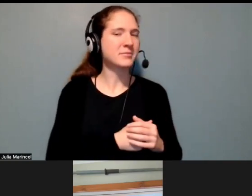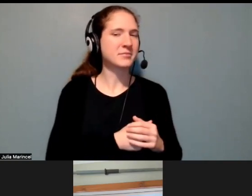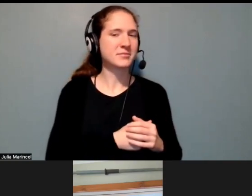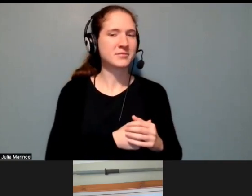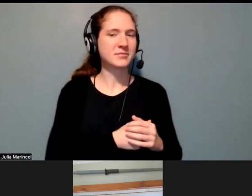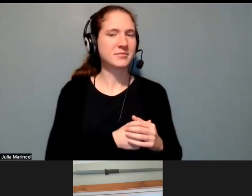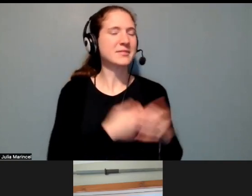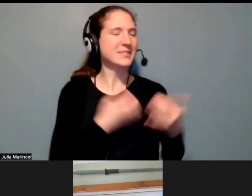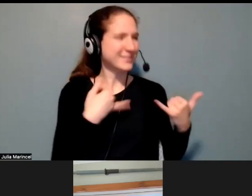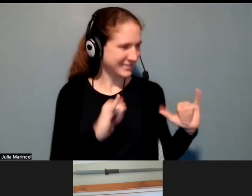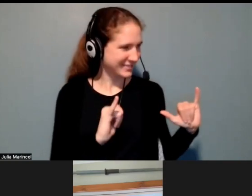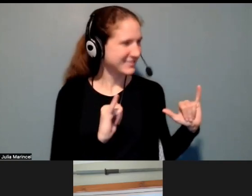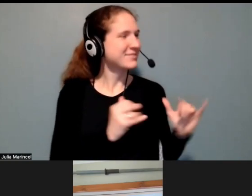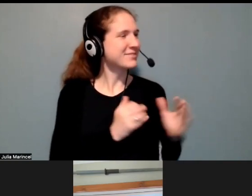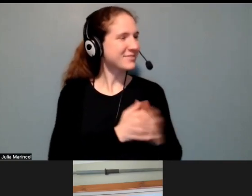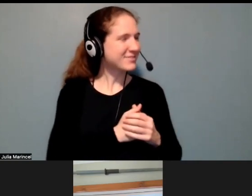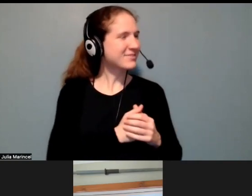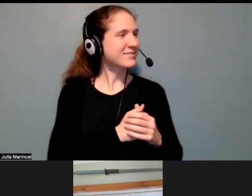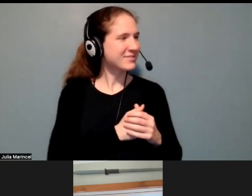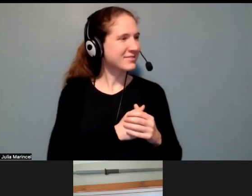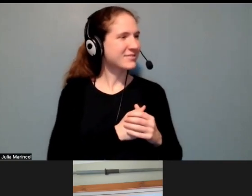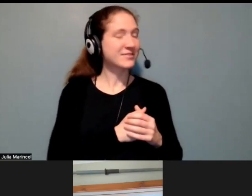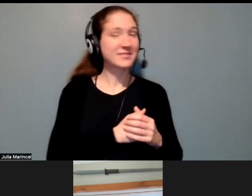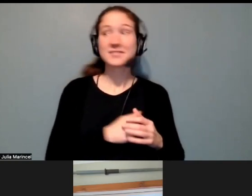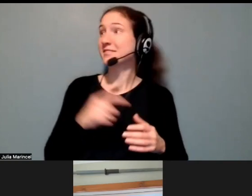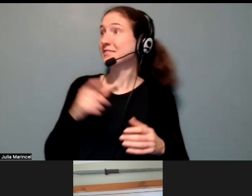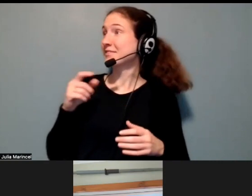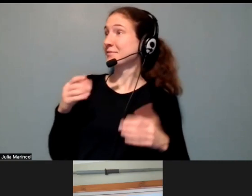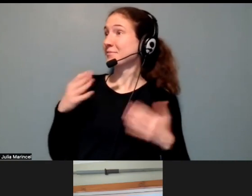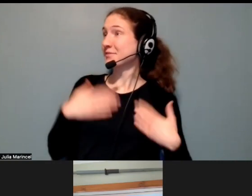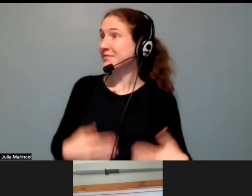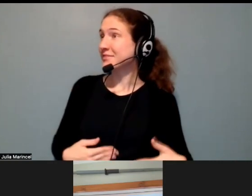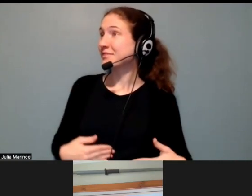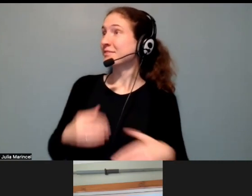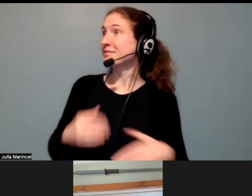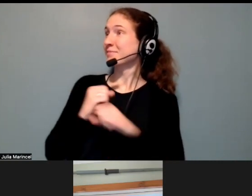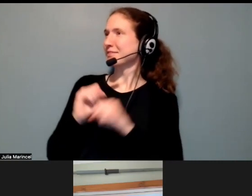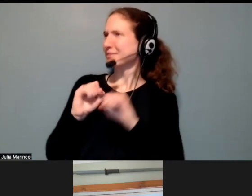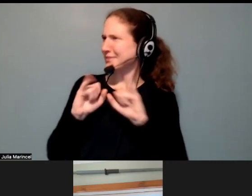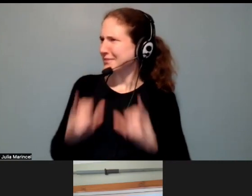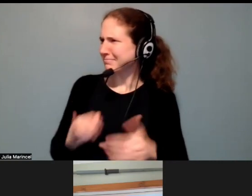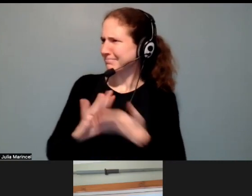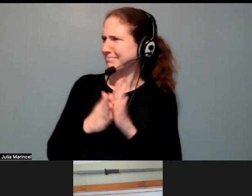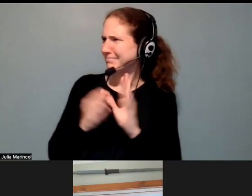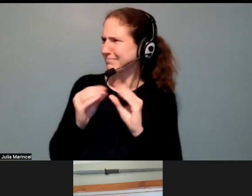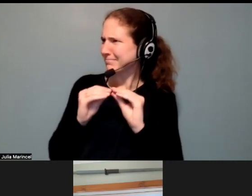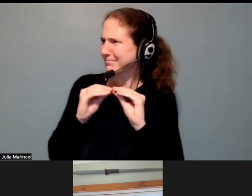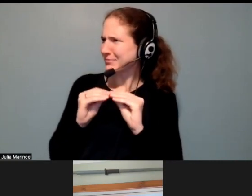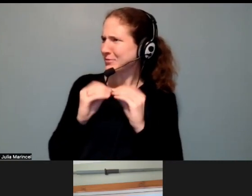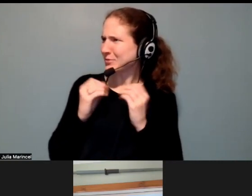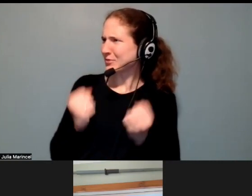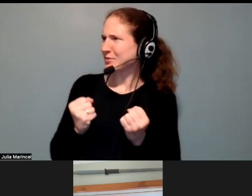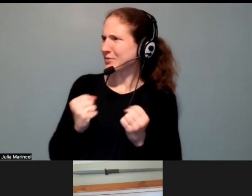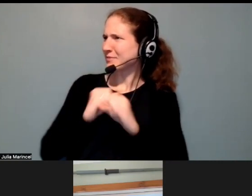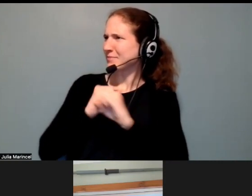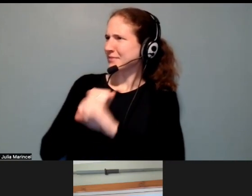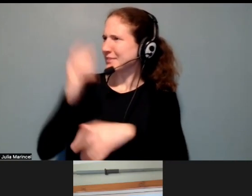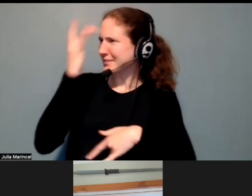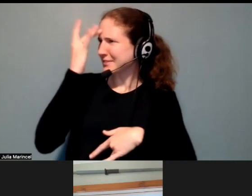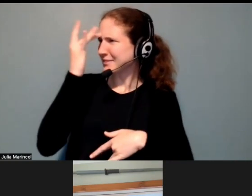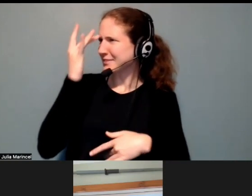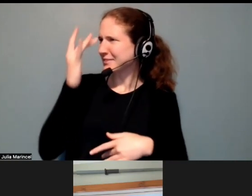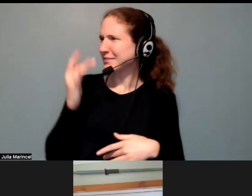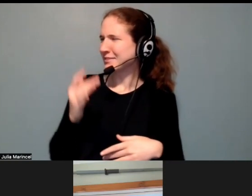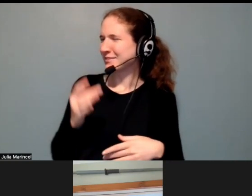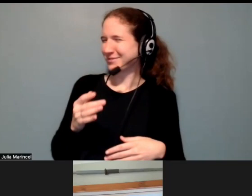Still do that. Got to build up the immune system somehow. Yeah, right? You get your microbiome. Yes.